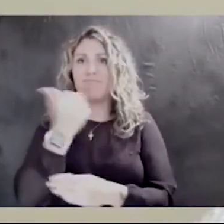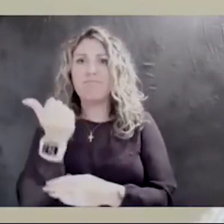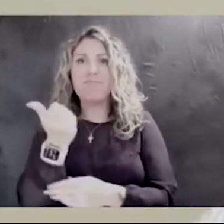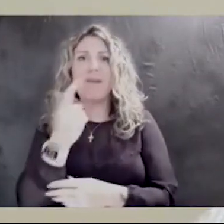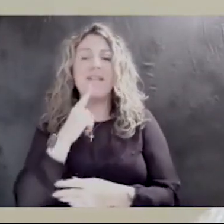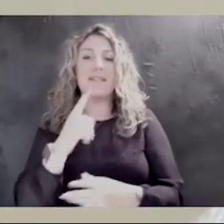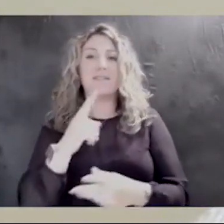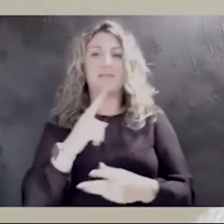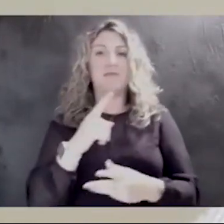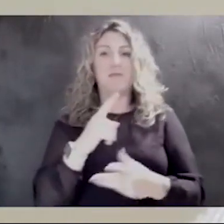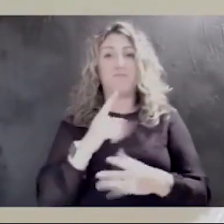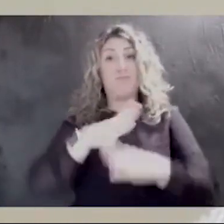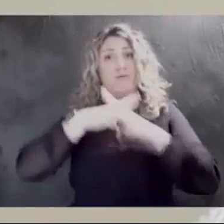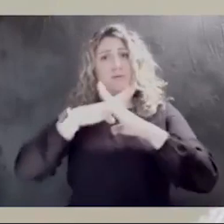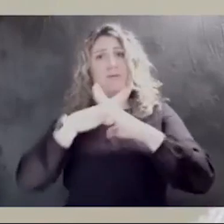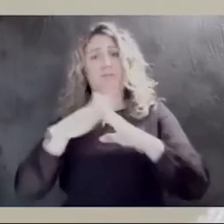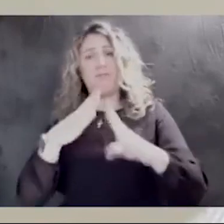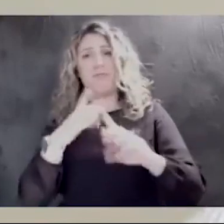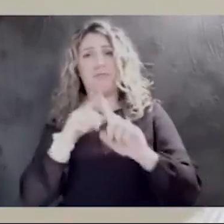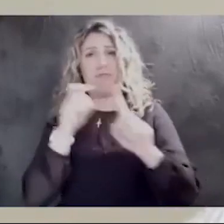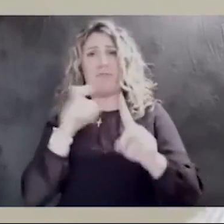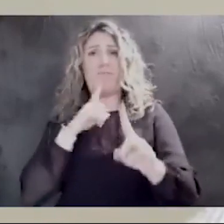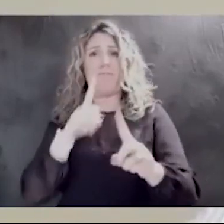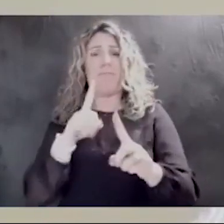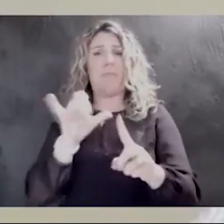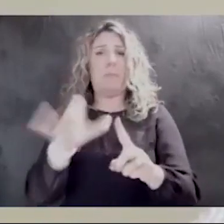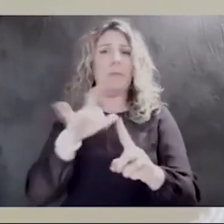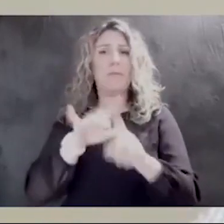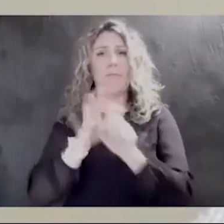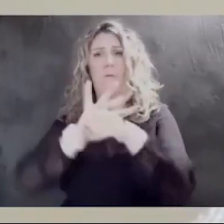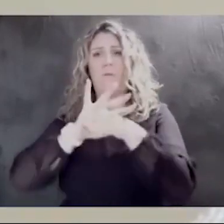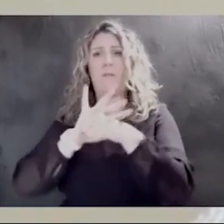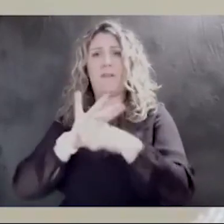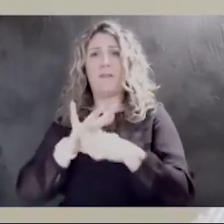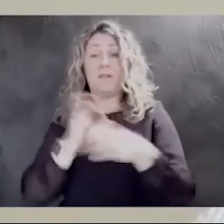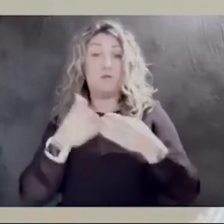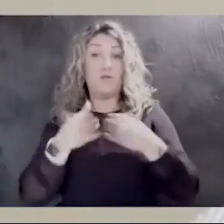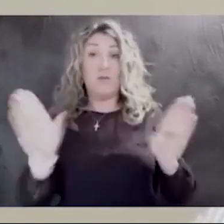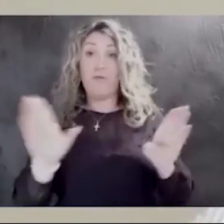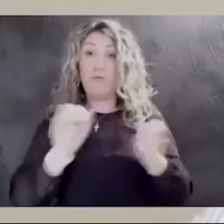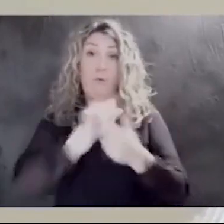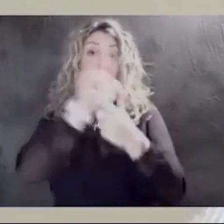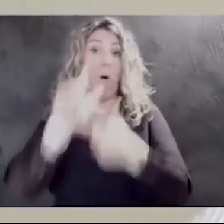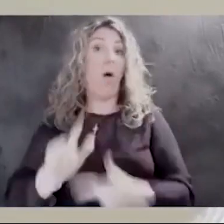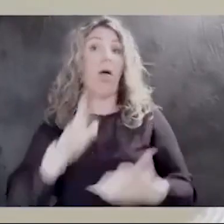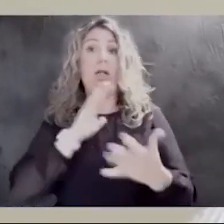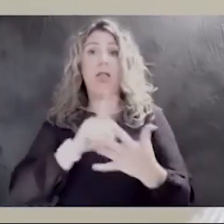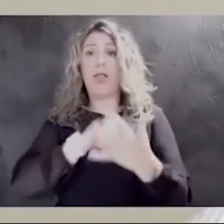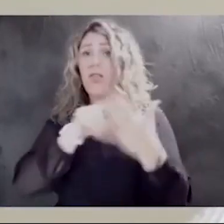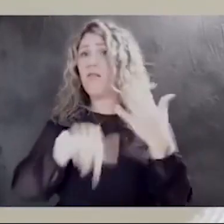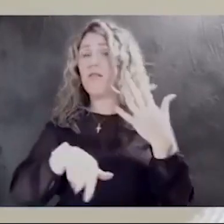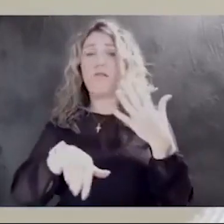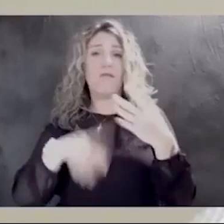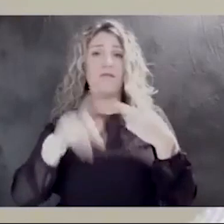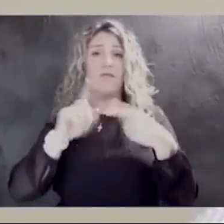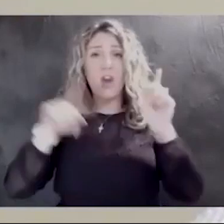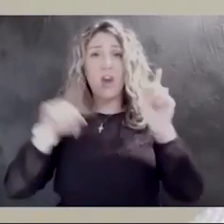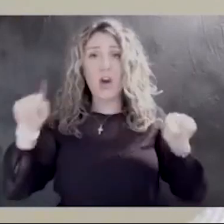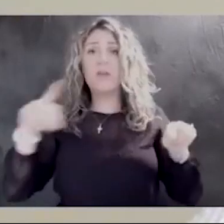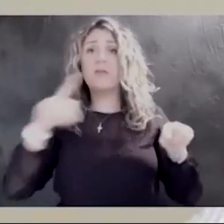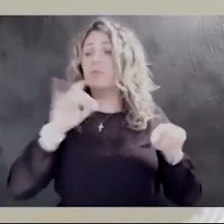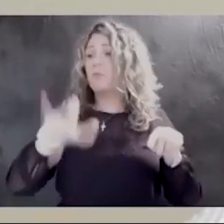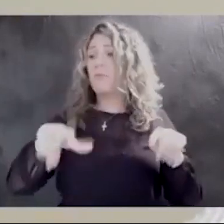defense against COVID in general. It just is continuing to get that population that's